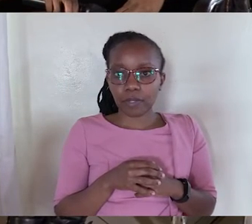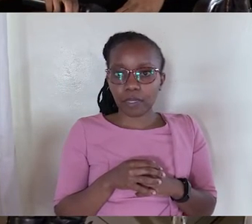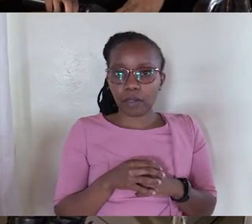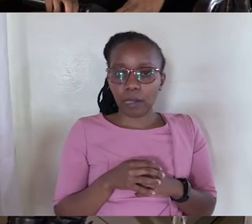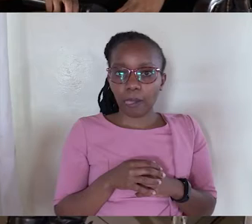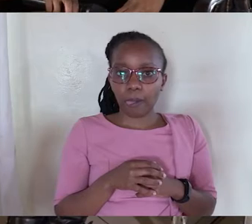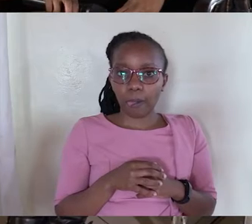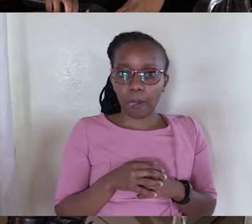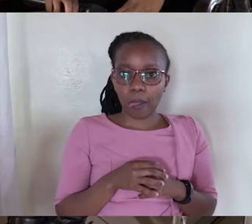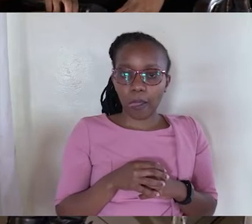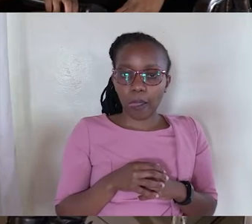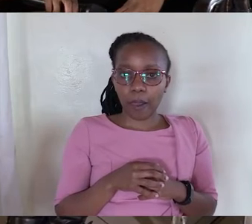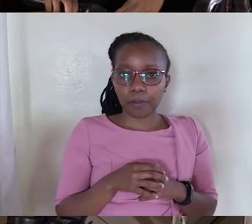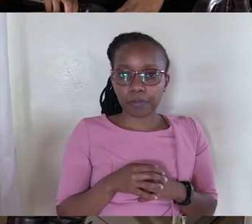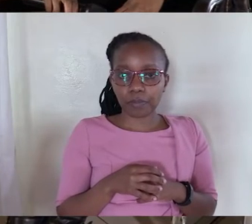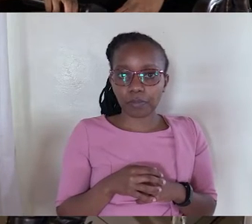their strategic